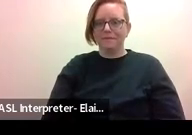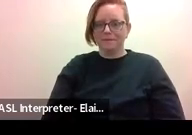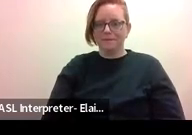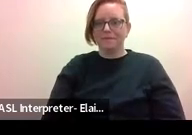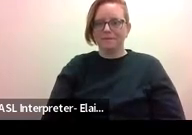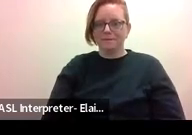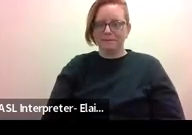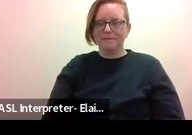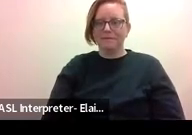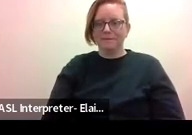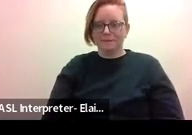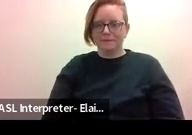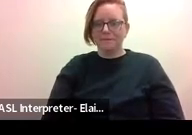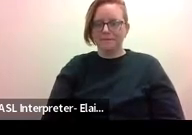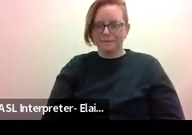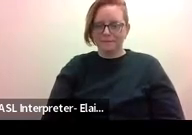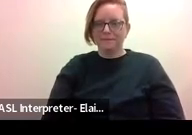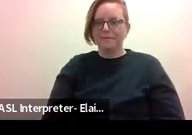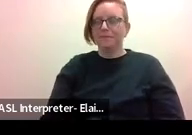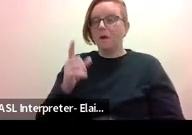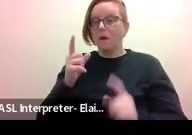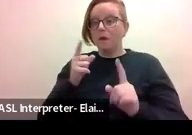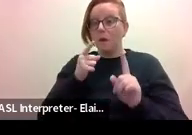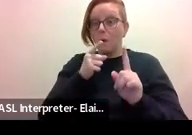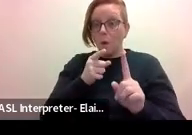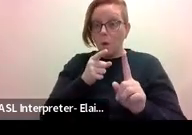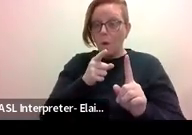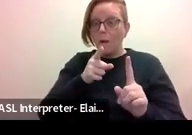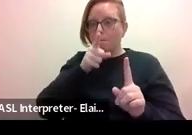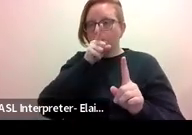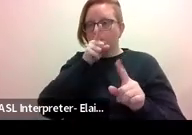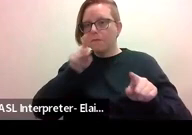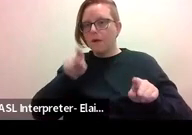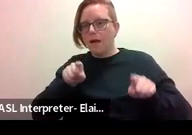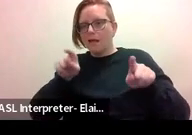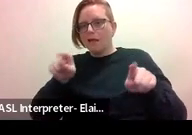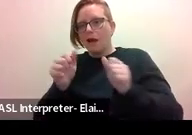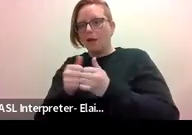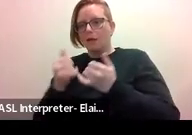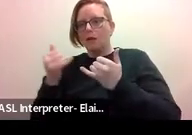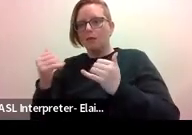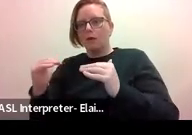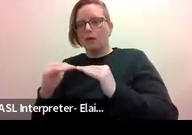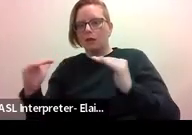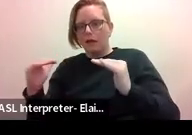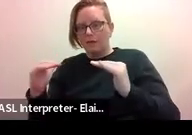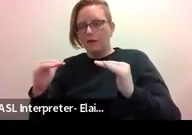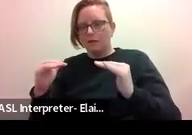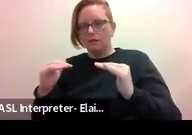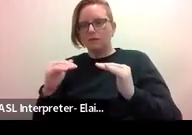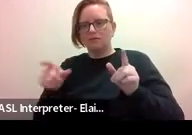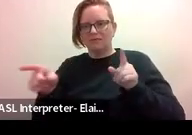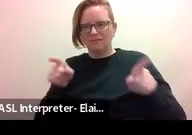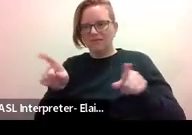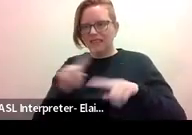The goal doesn't align with the present level, right? They're two different skills.